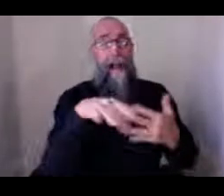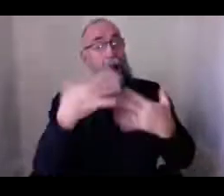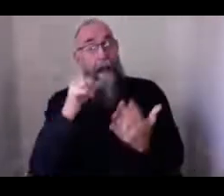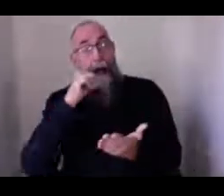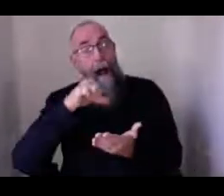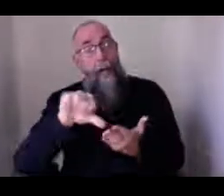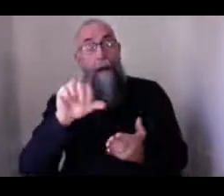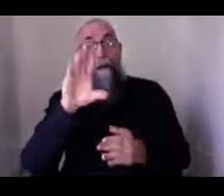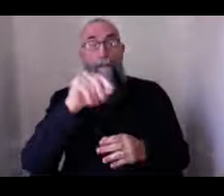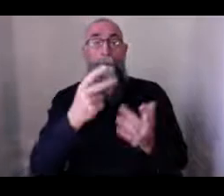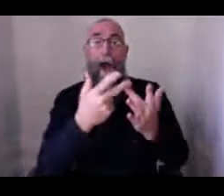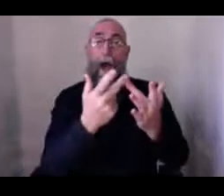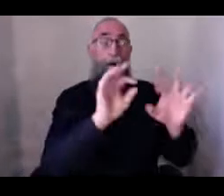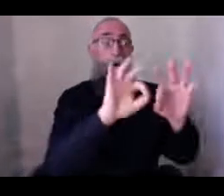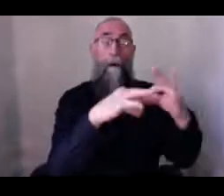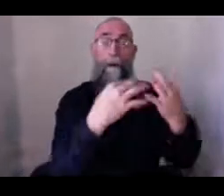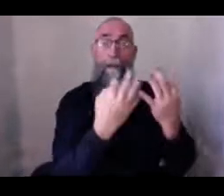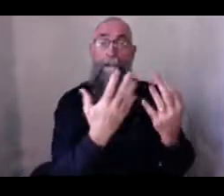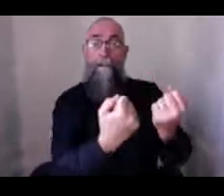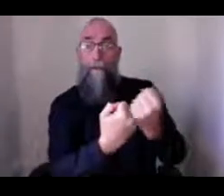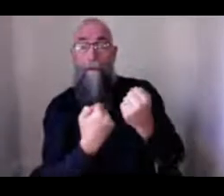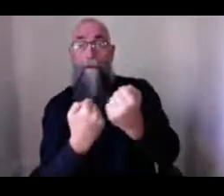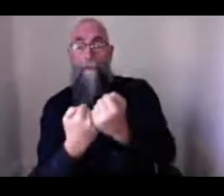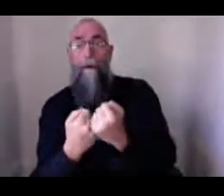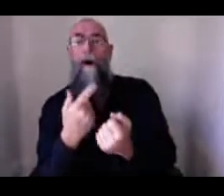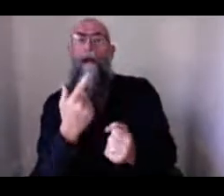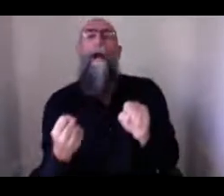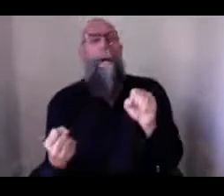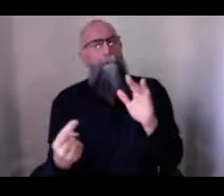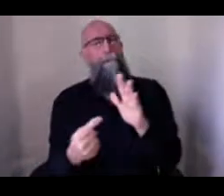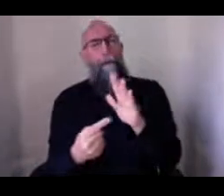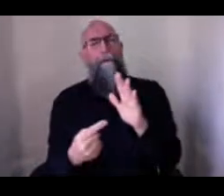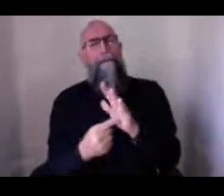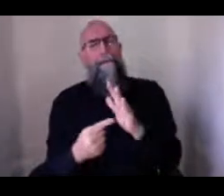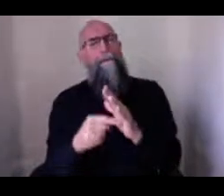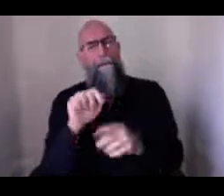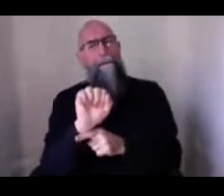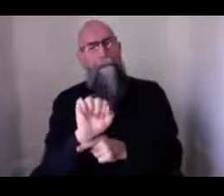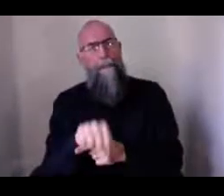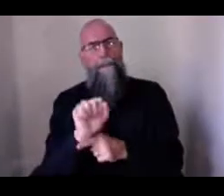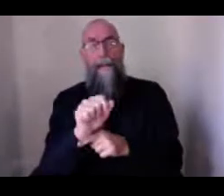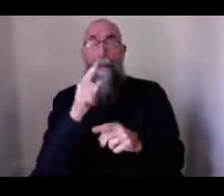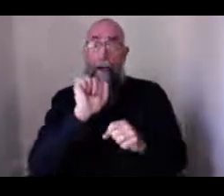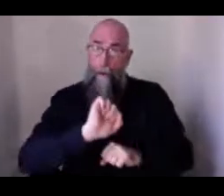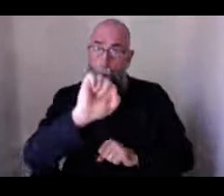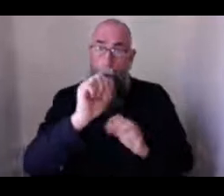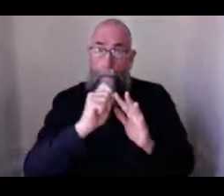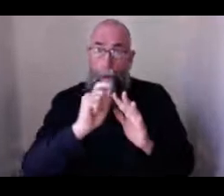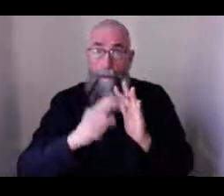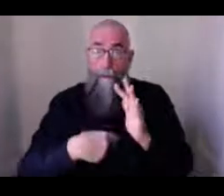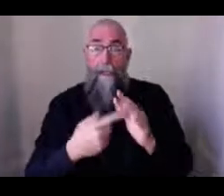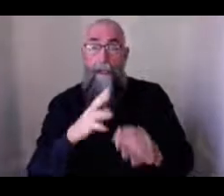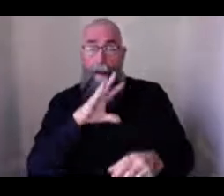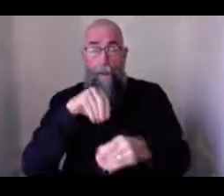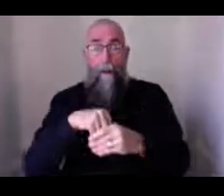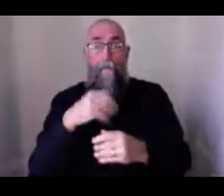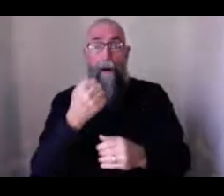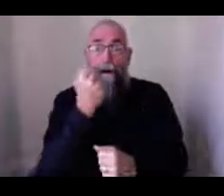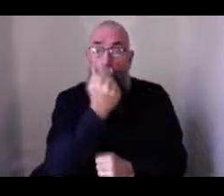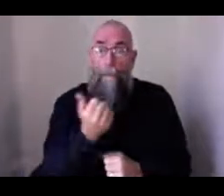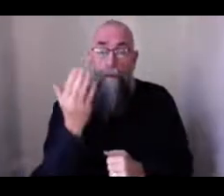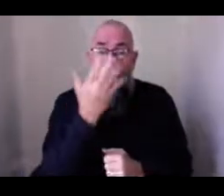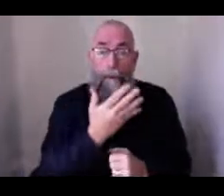or collaborators as part of your application are important. They're particularly important if your project involves Aboriginal cultural elements, community